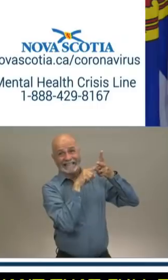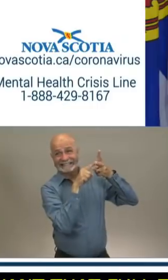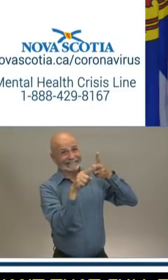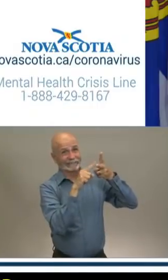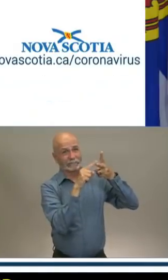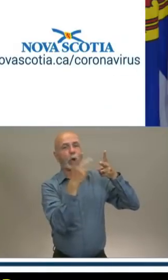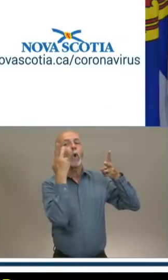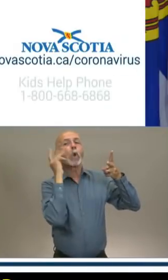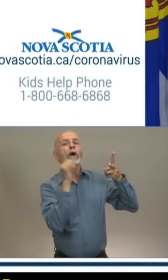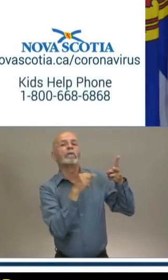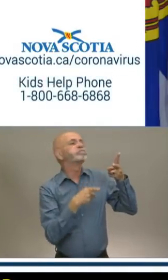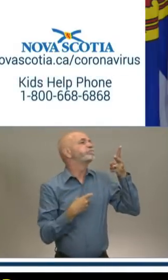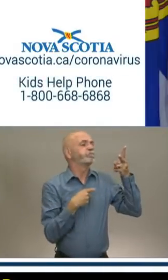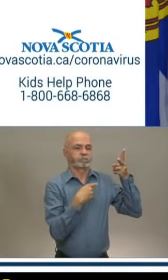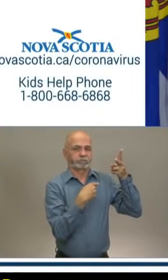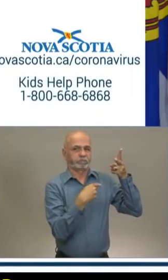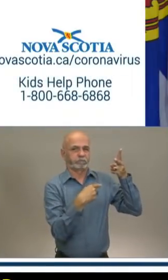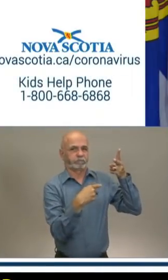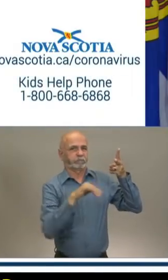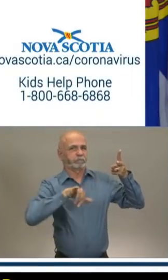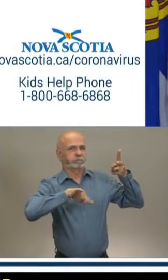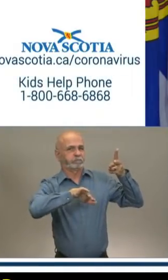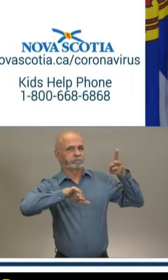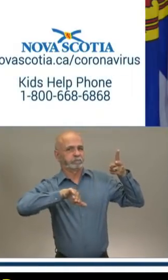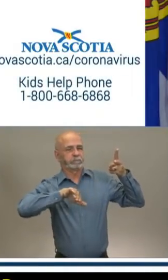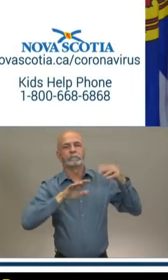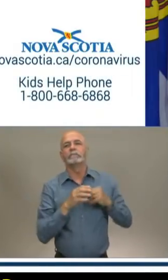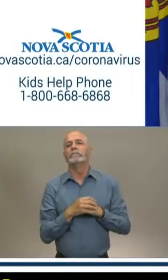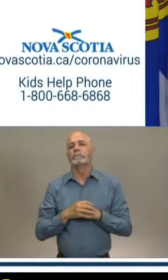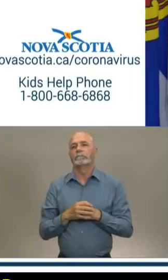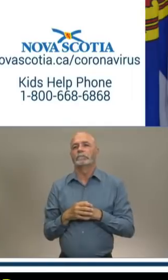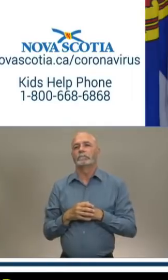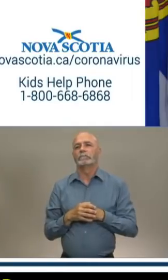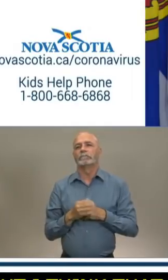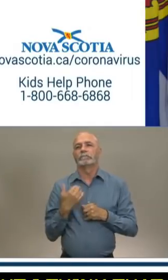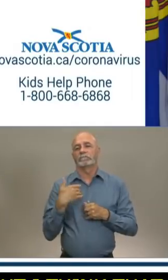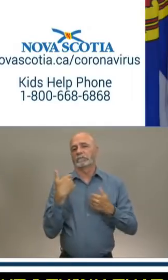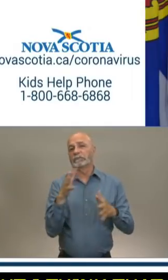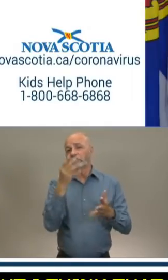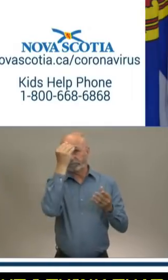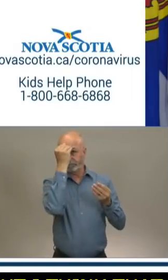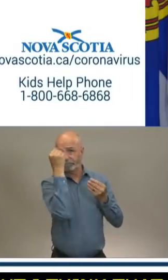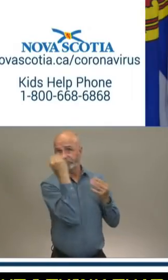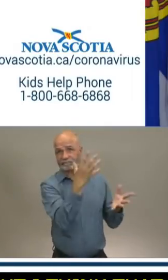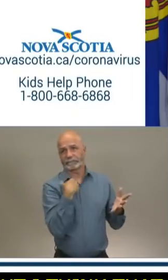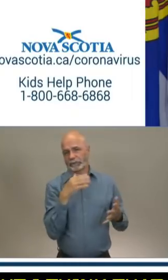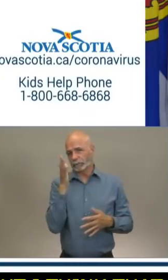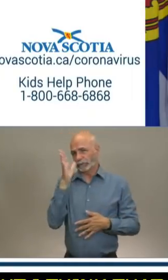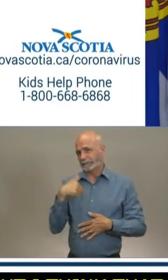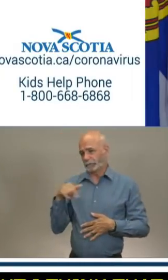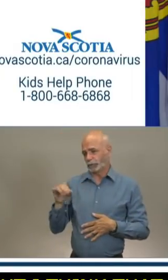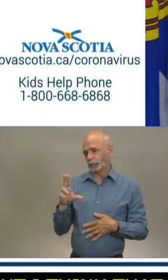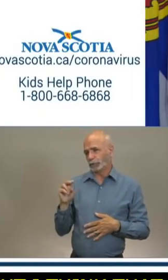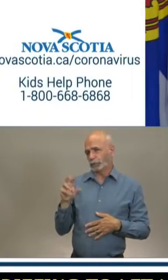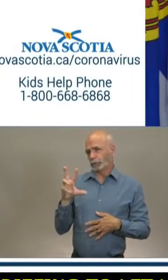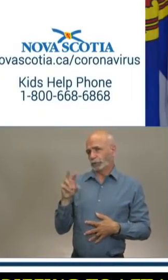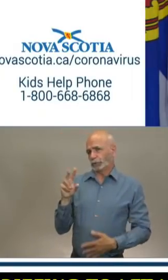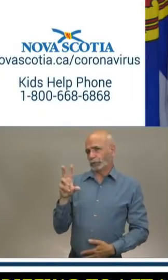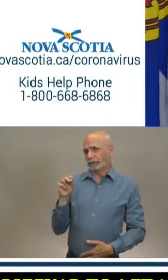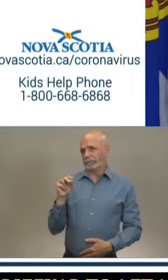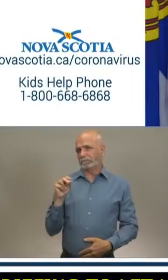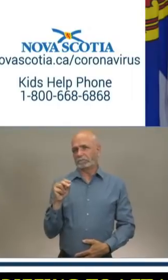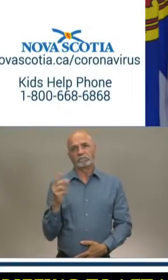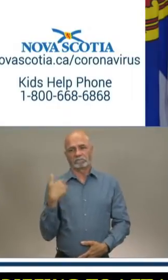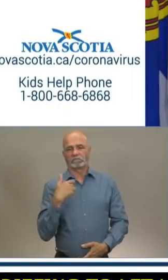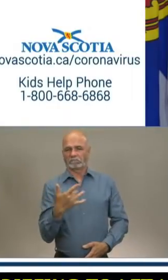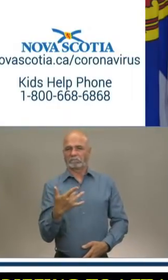plan. I just spoke with them before the briefing to let them know where we landed on the 30th, and I think it's a positive thing that we'll